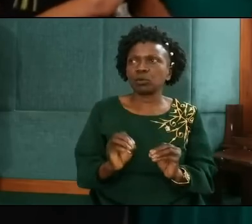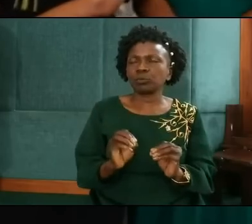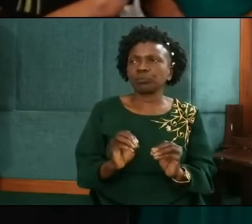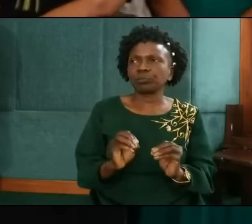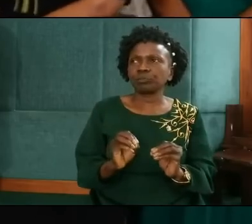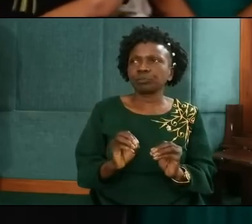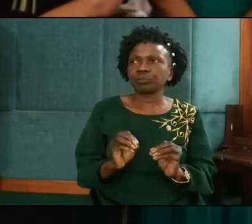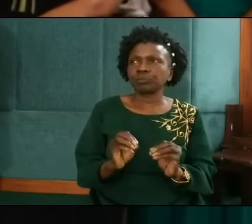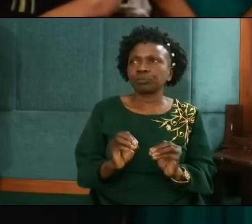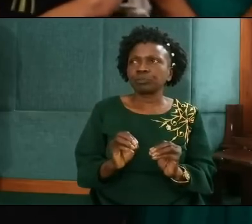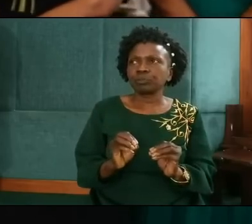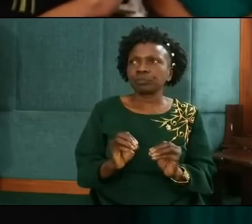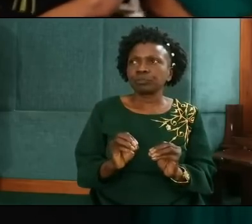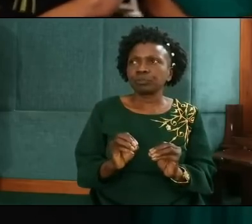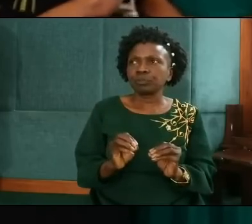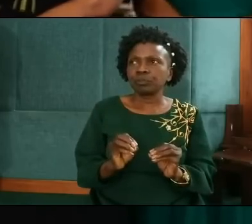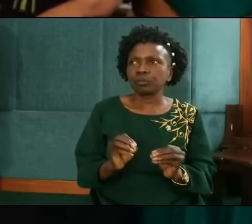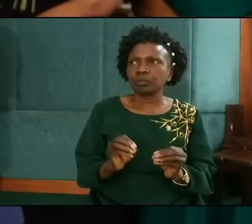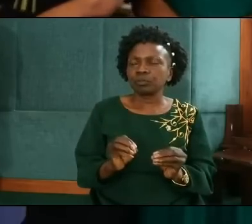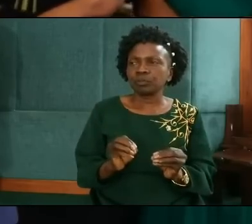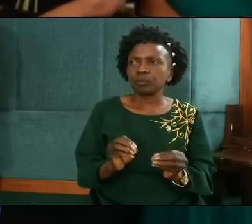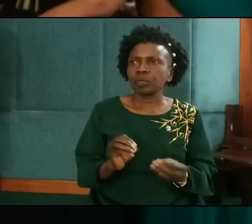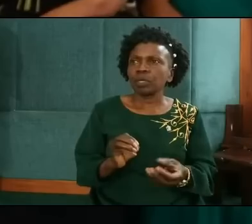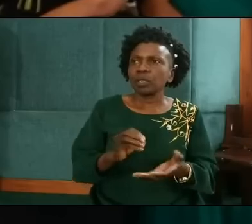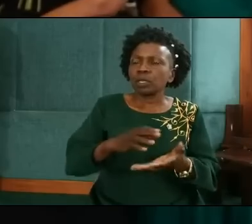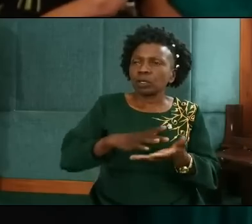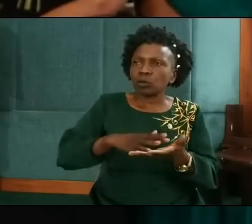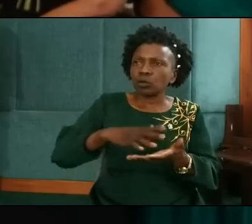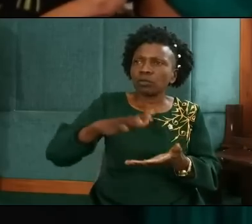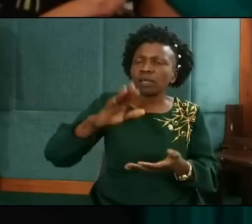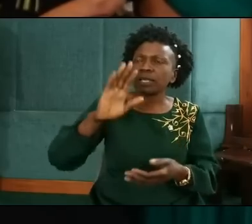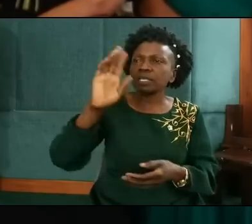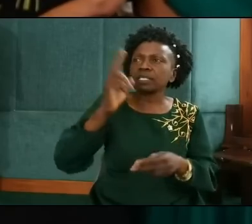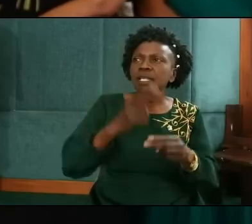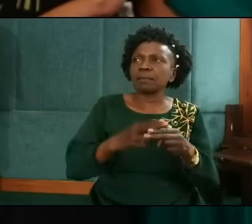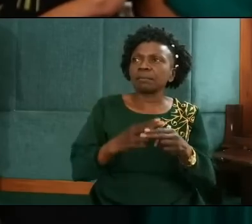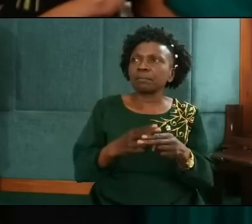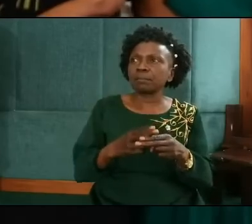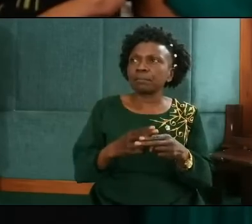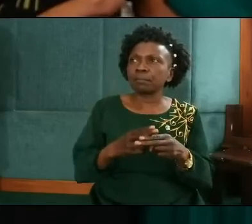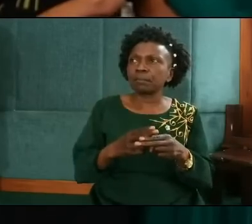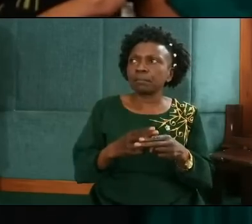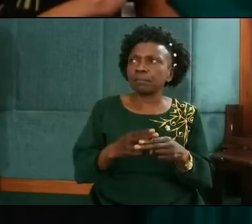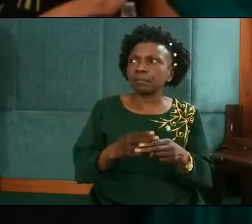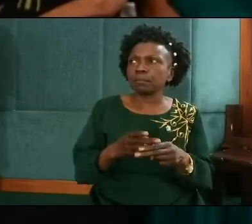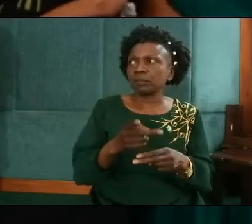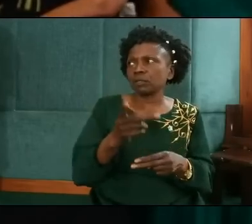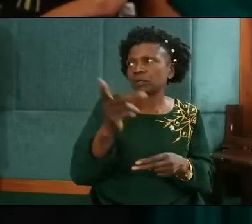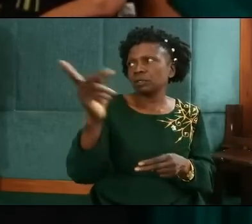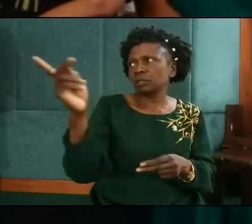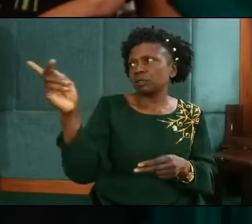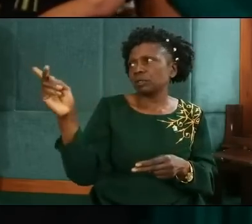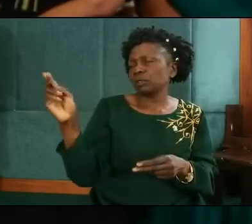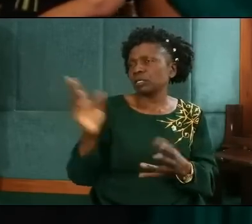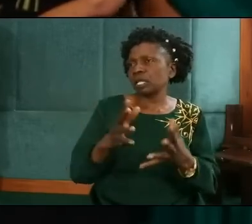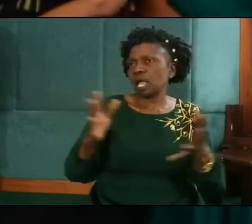praise. I glorify His name. This large